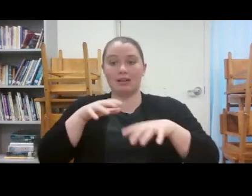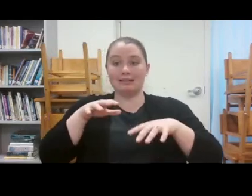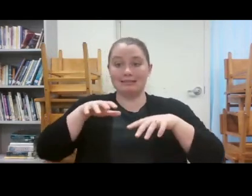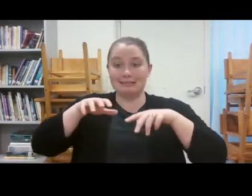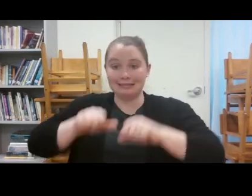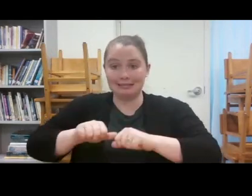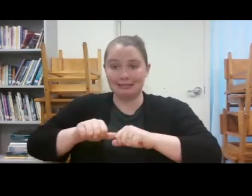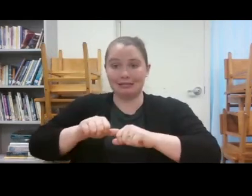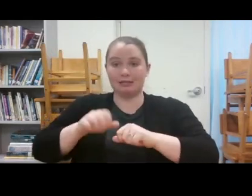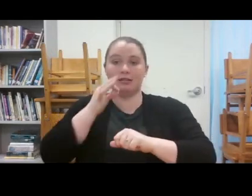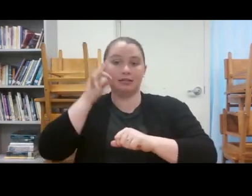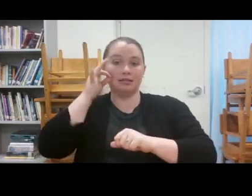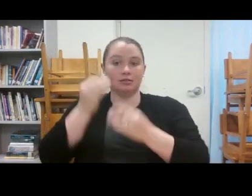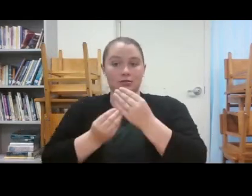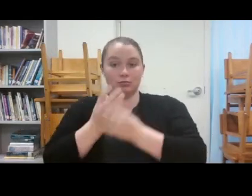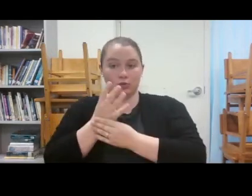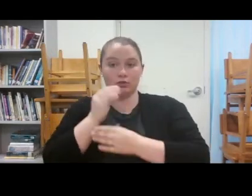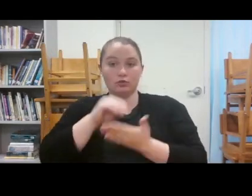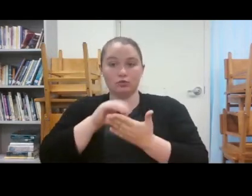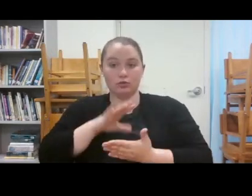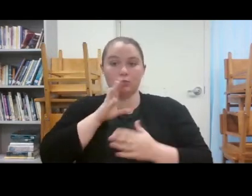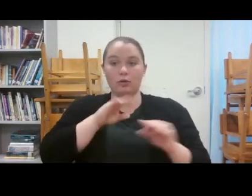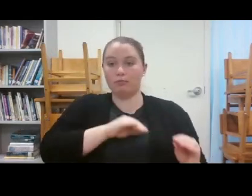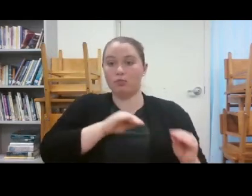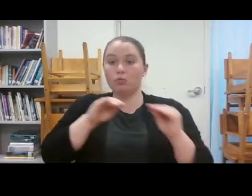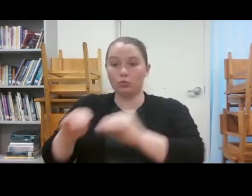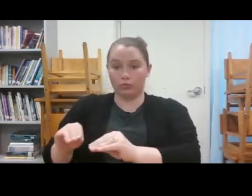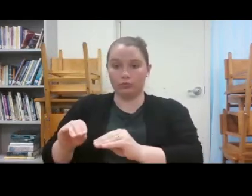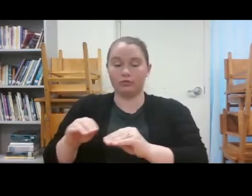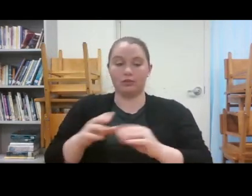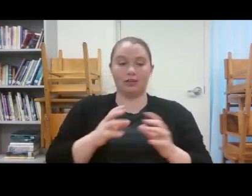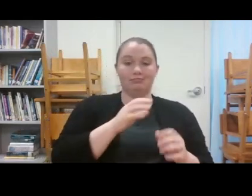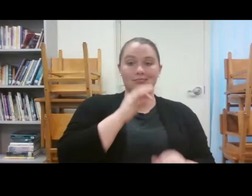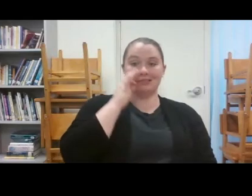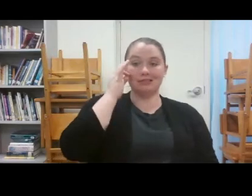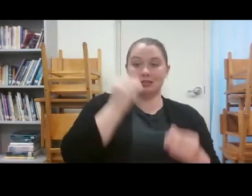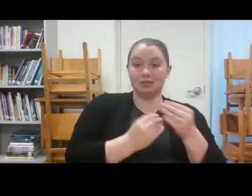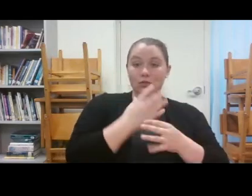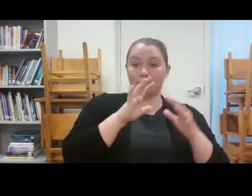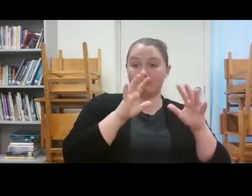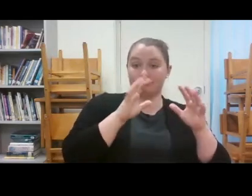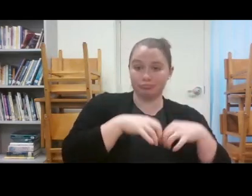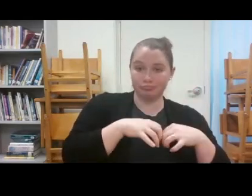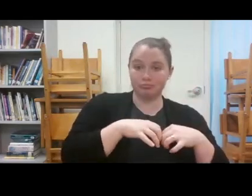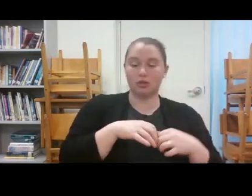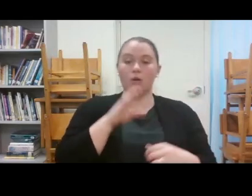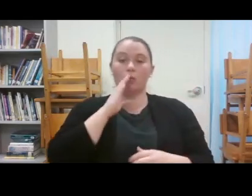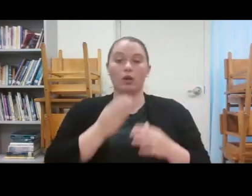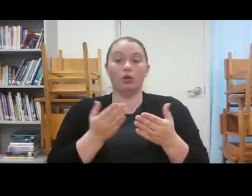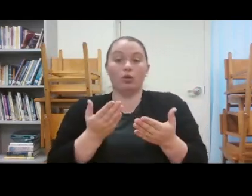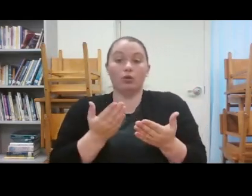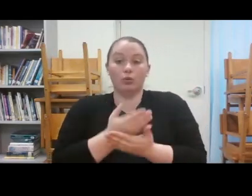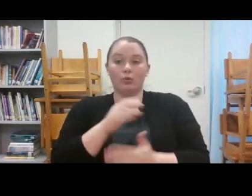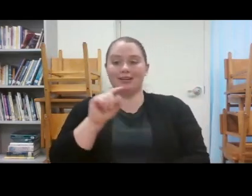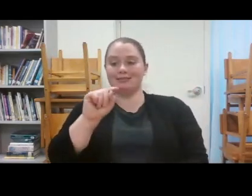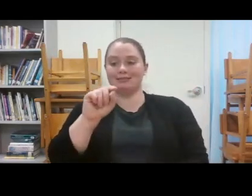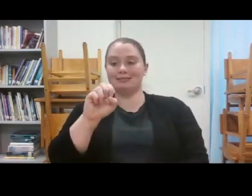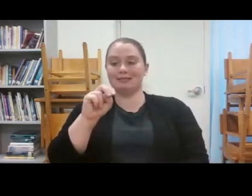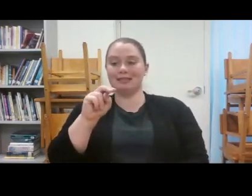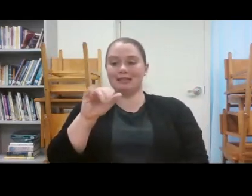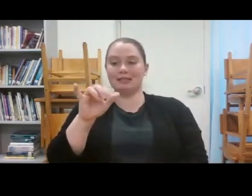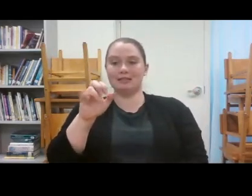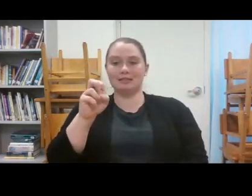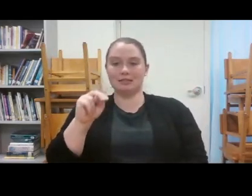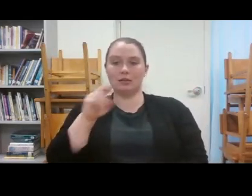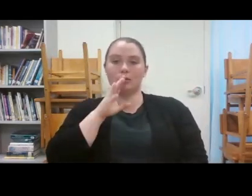Carver populations. Okay. And we would build a new school on the Tennyson campus to support